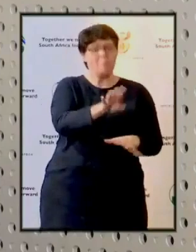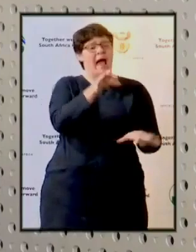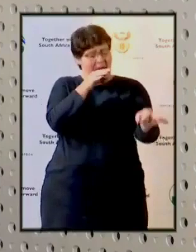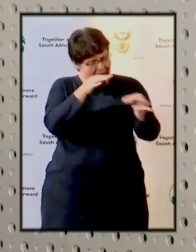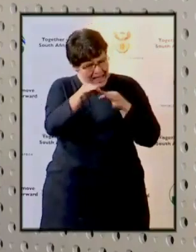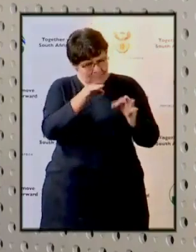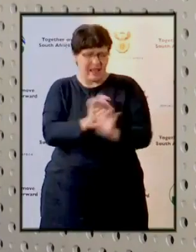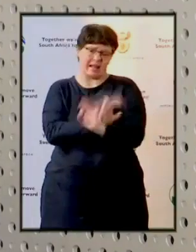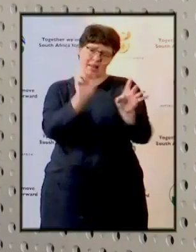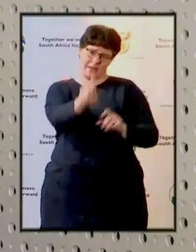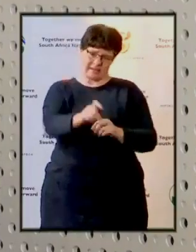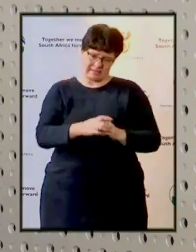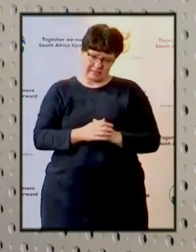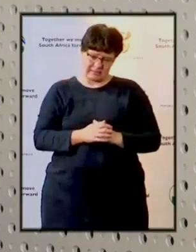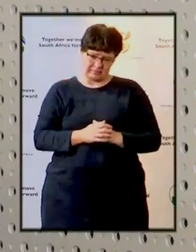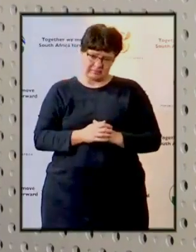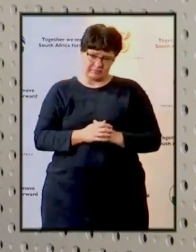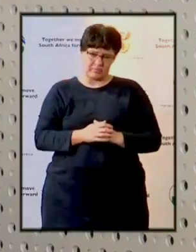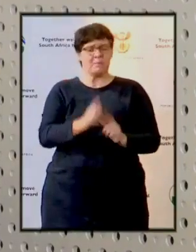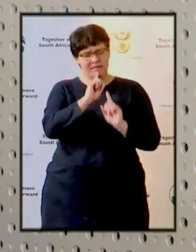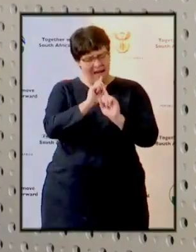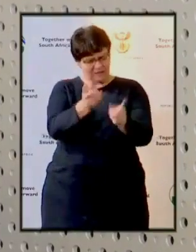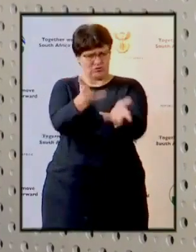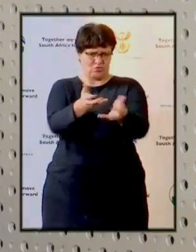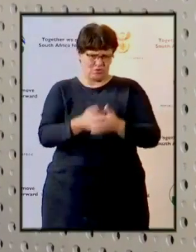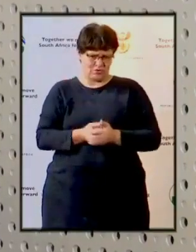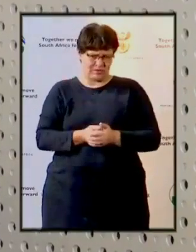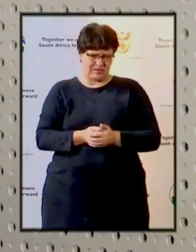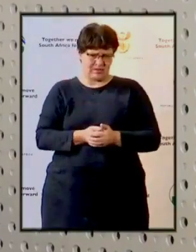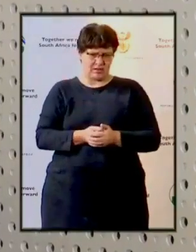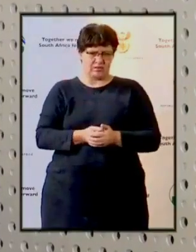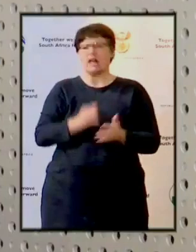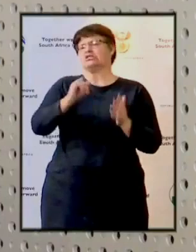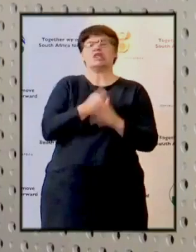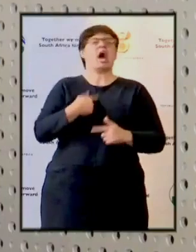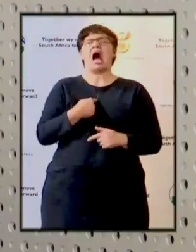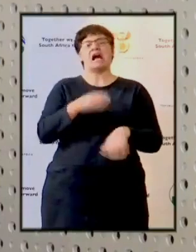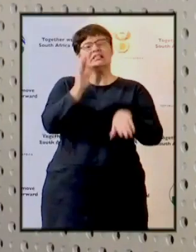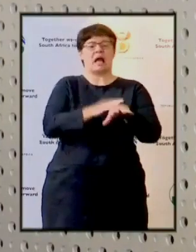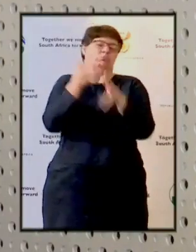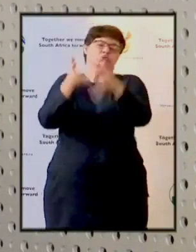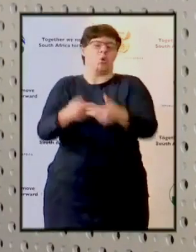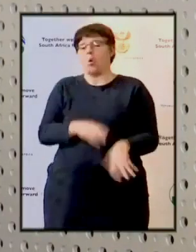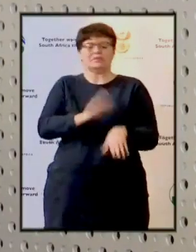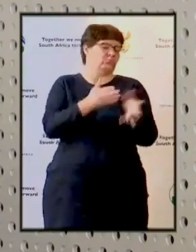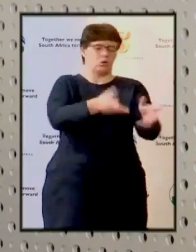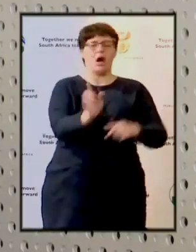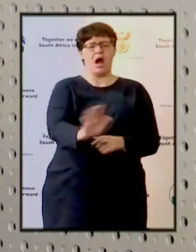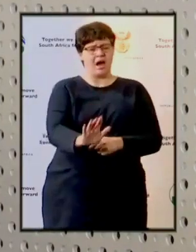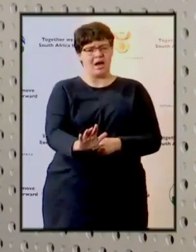So that will be the answer, that we have not just chosen this time, but again